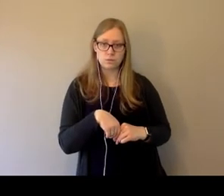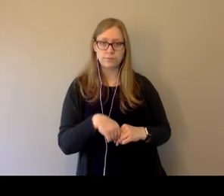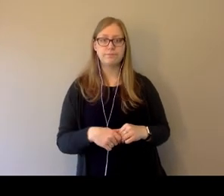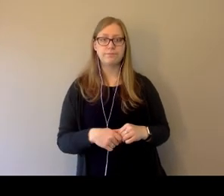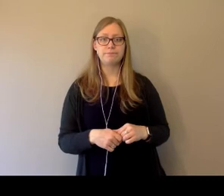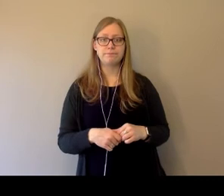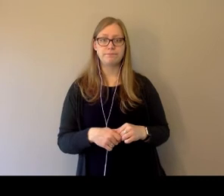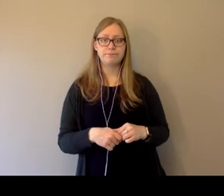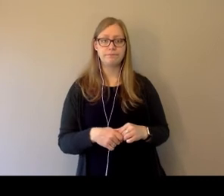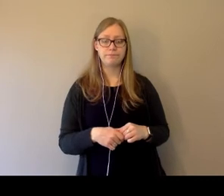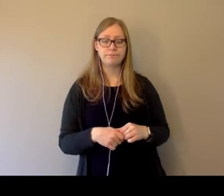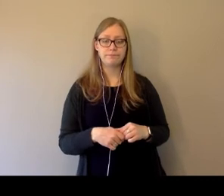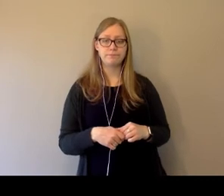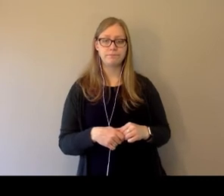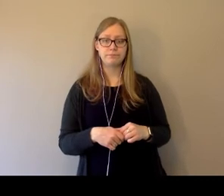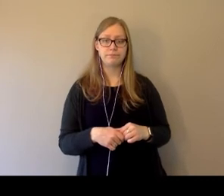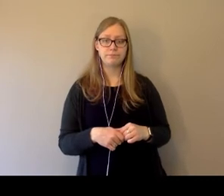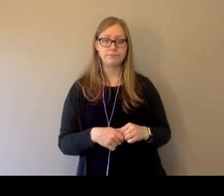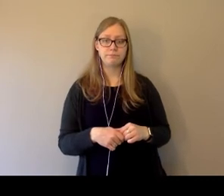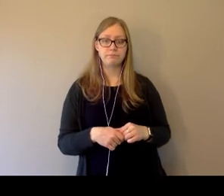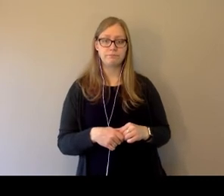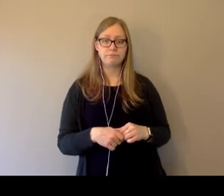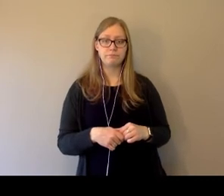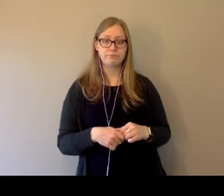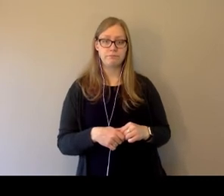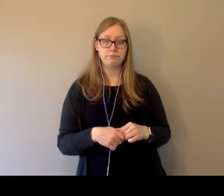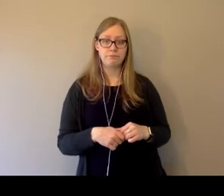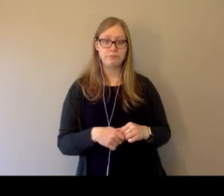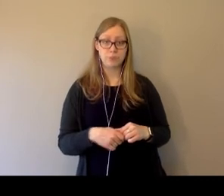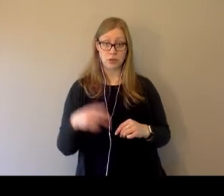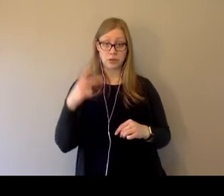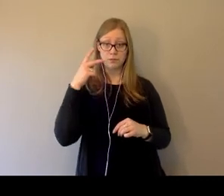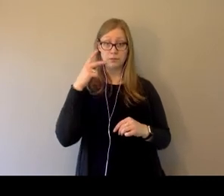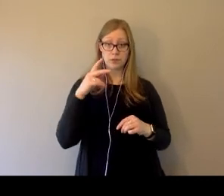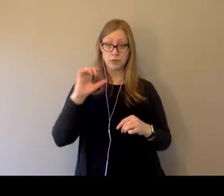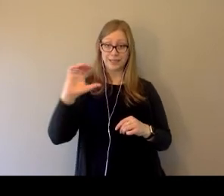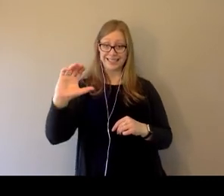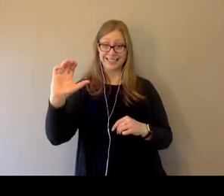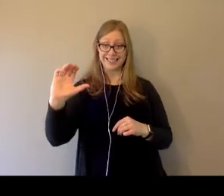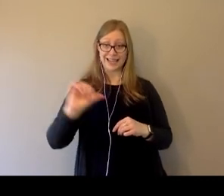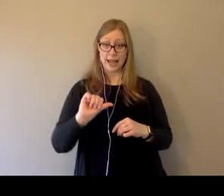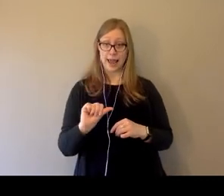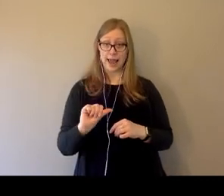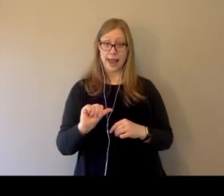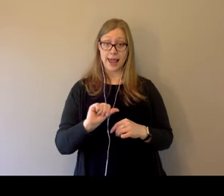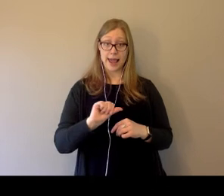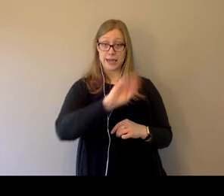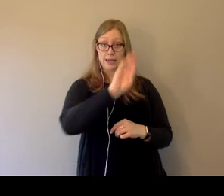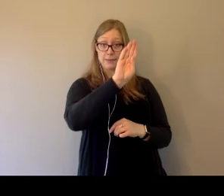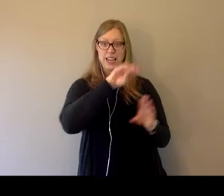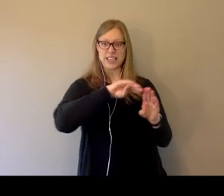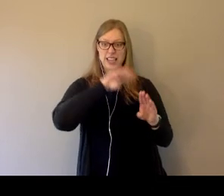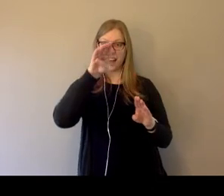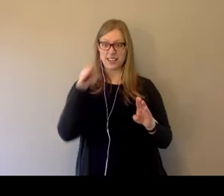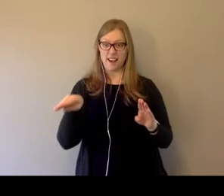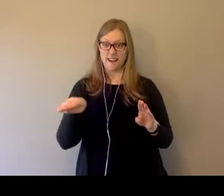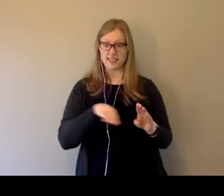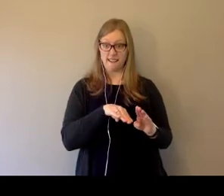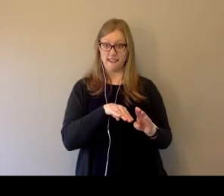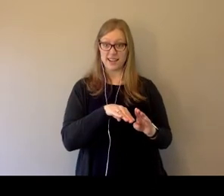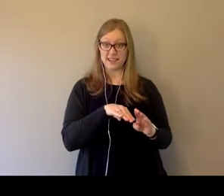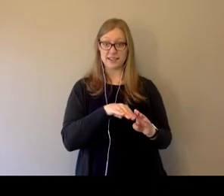All right. So if I'm going to label this side C, this will be side A, this will be side B.